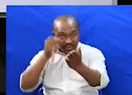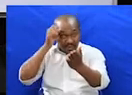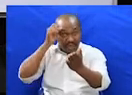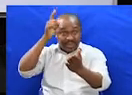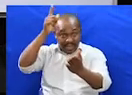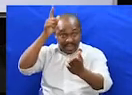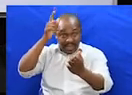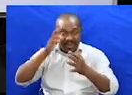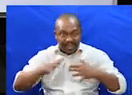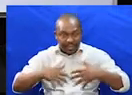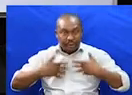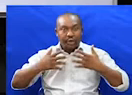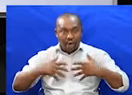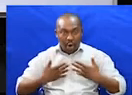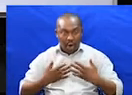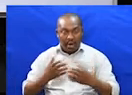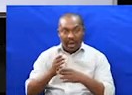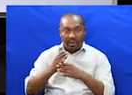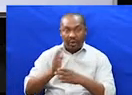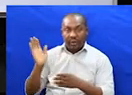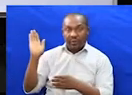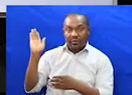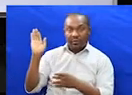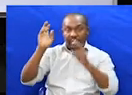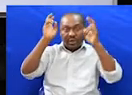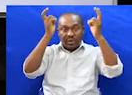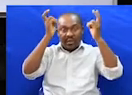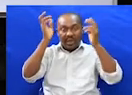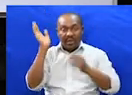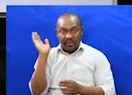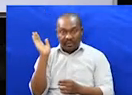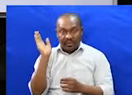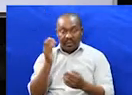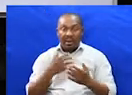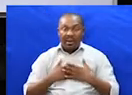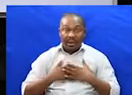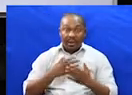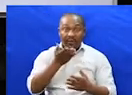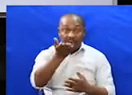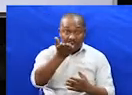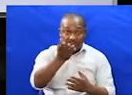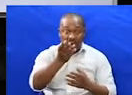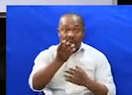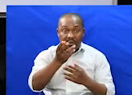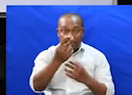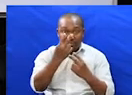understood about the topic. Thank you for your attentive